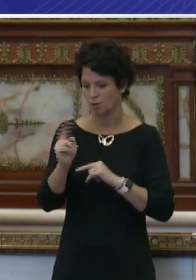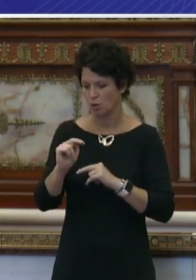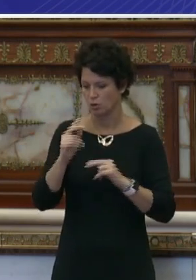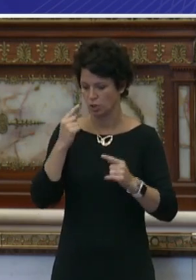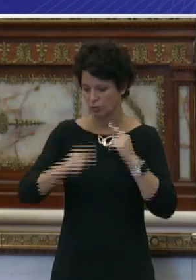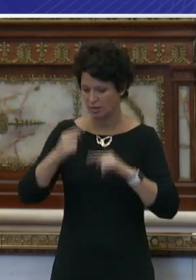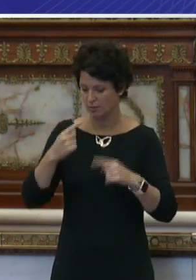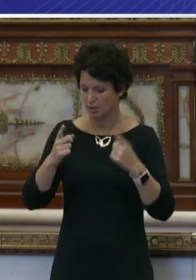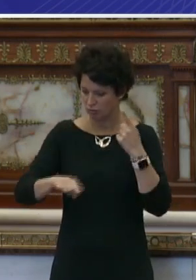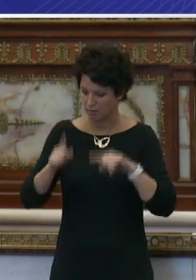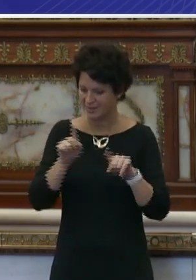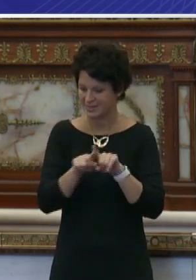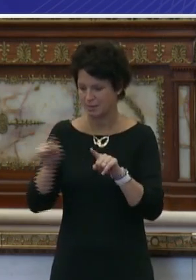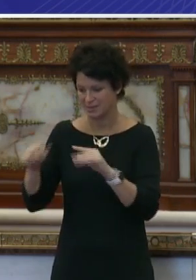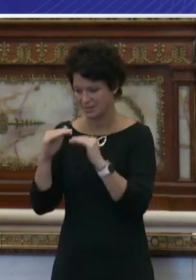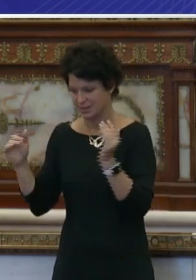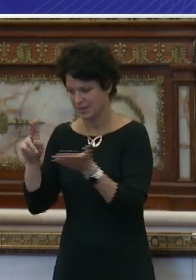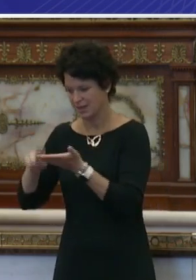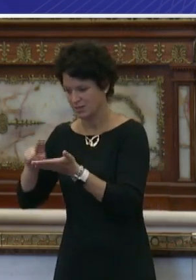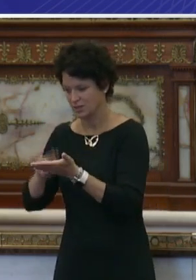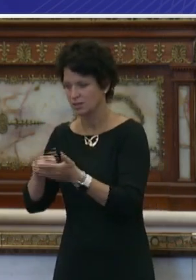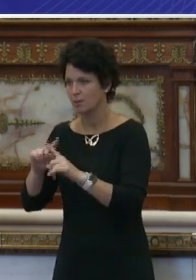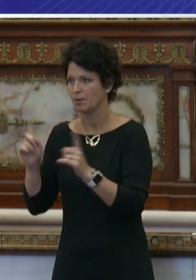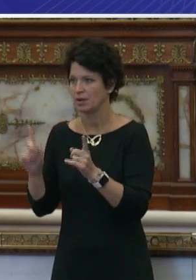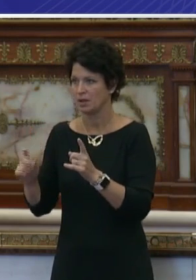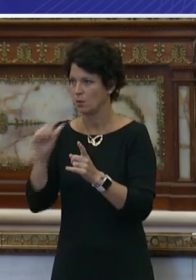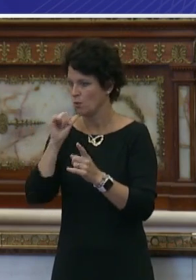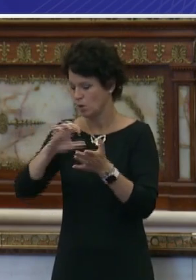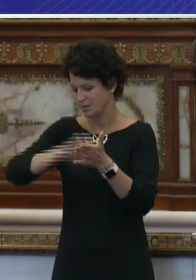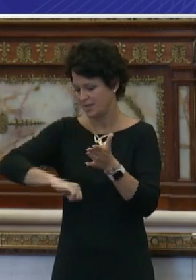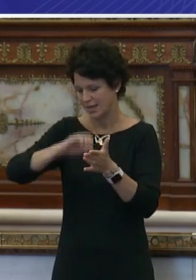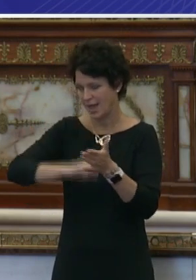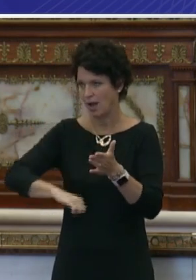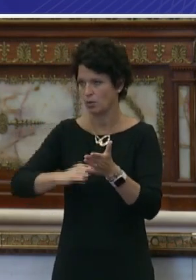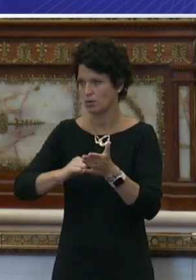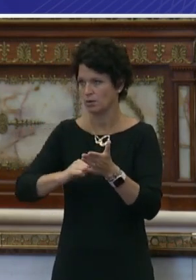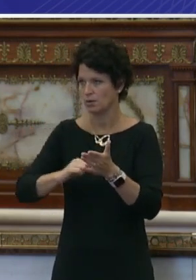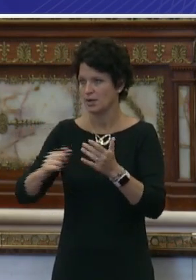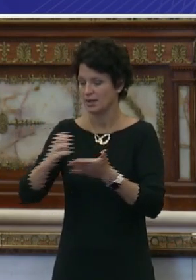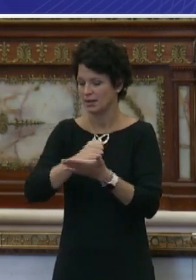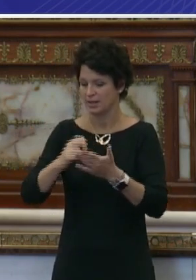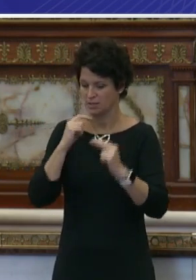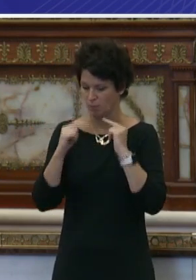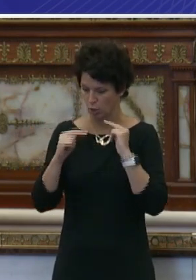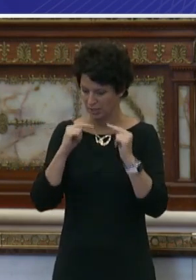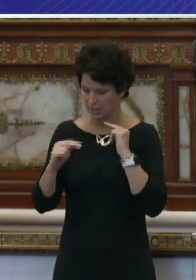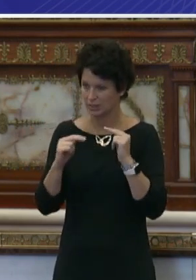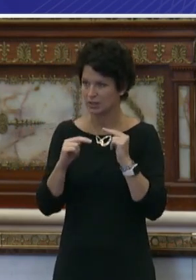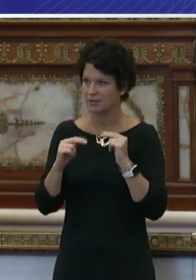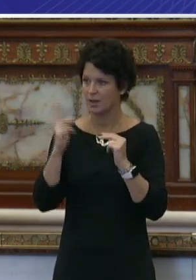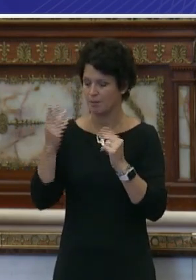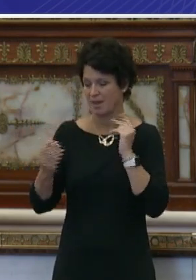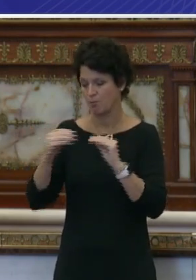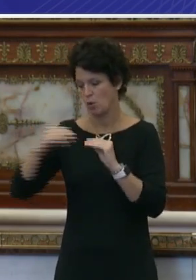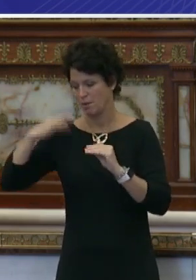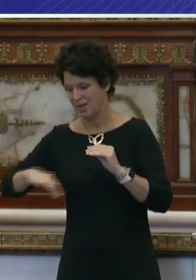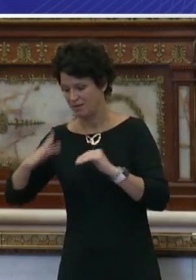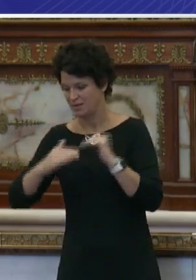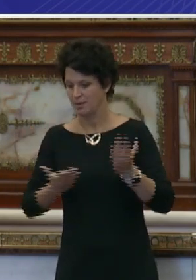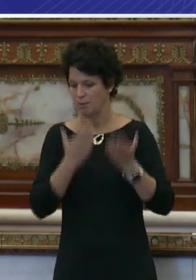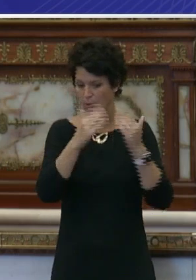same level as this legislation, but it won't take out an existing collective bargaining agreement that may have more benefits than what's being proposed